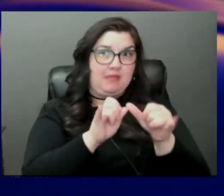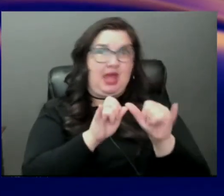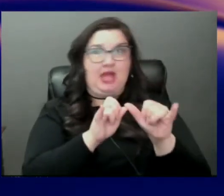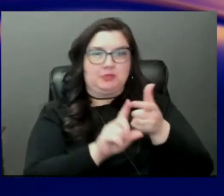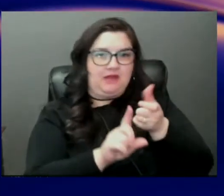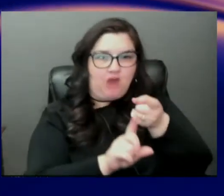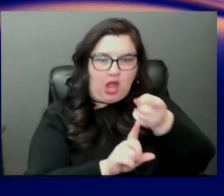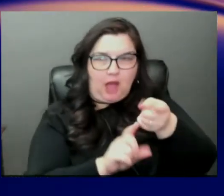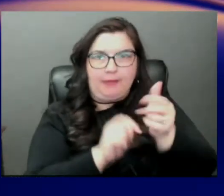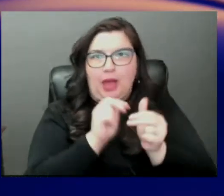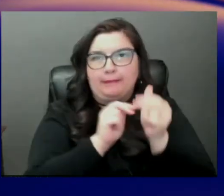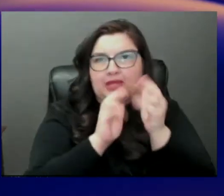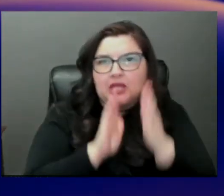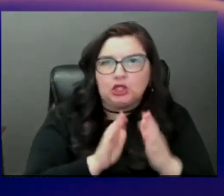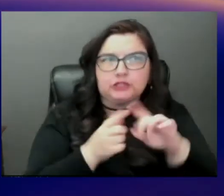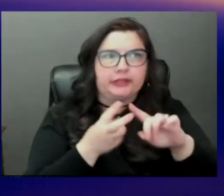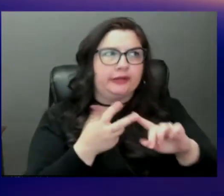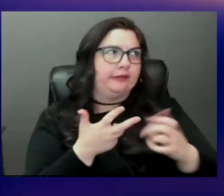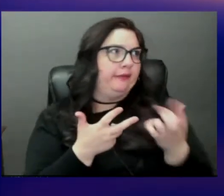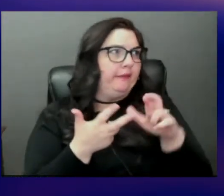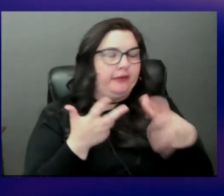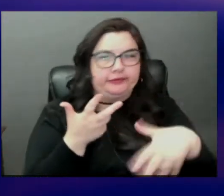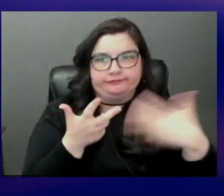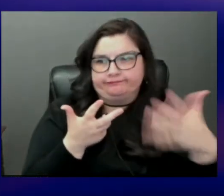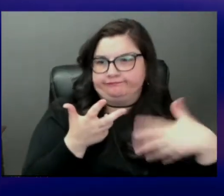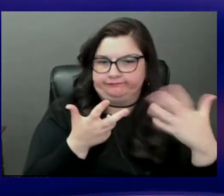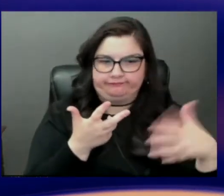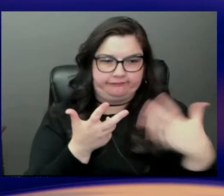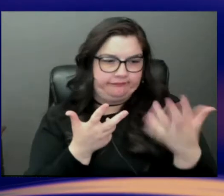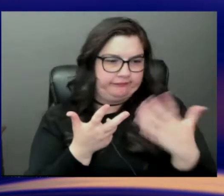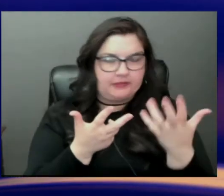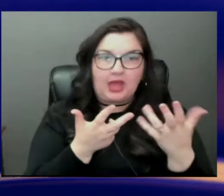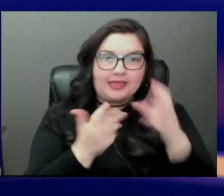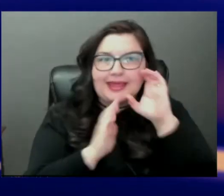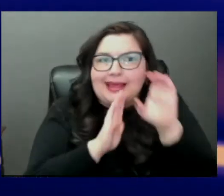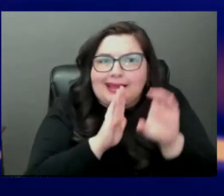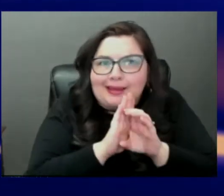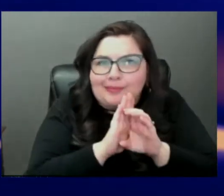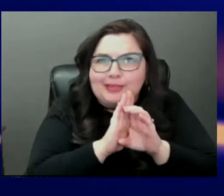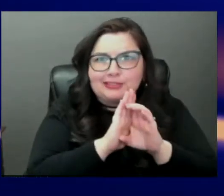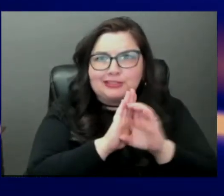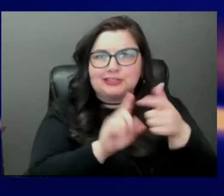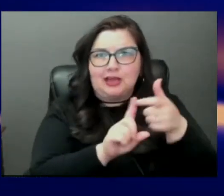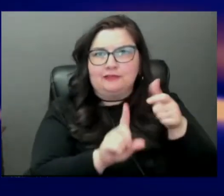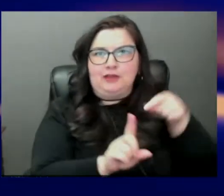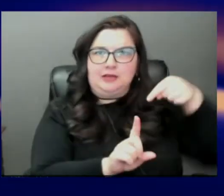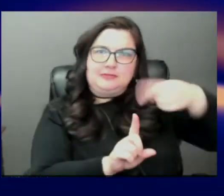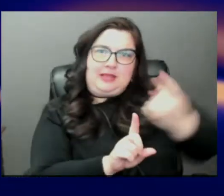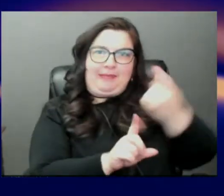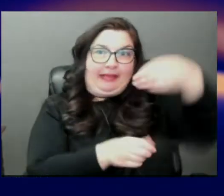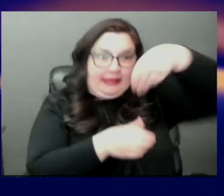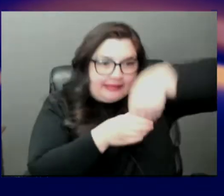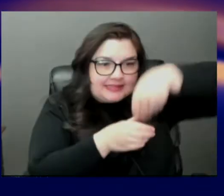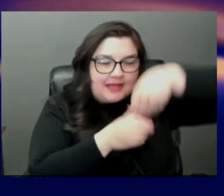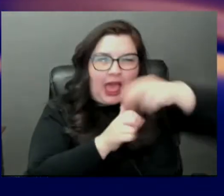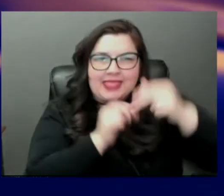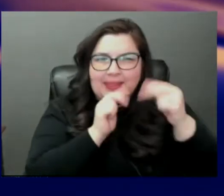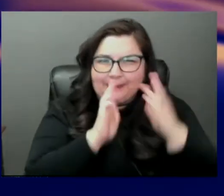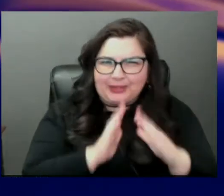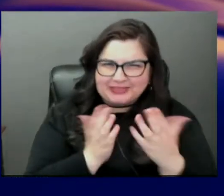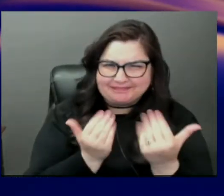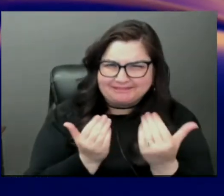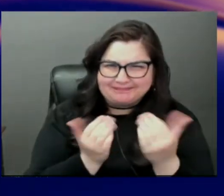building and maybe like the images of a asset that's inside the building or something like that? Yeah,